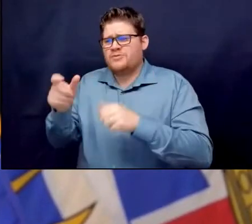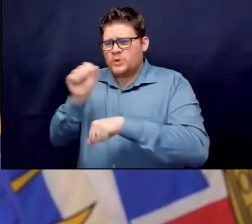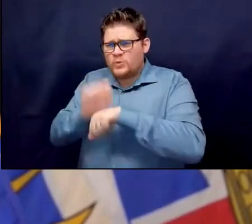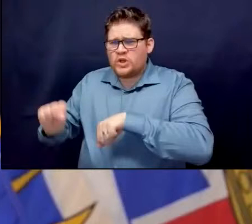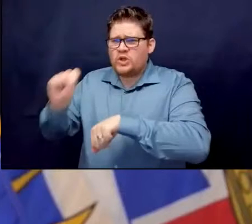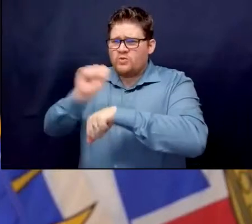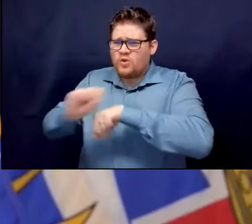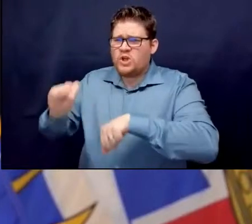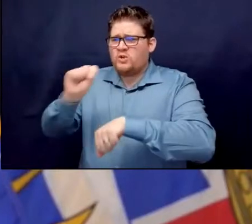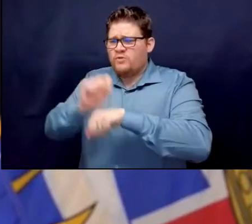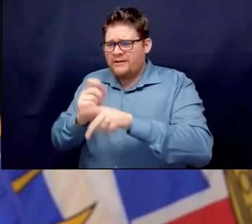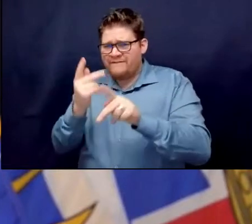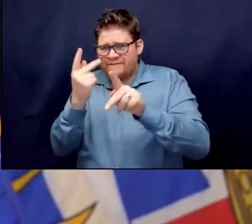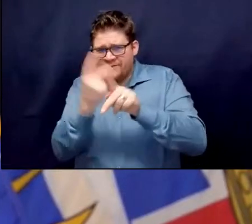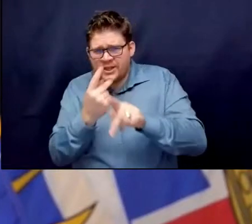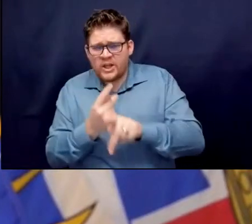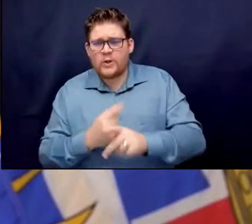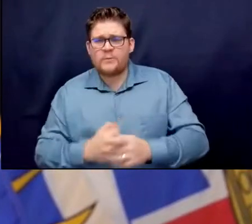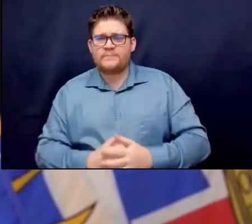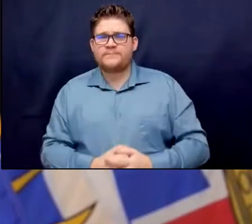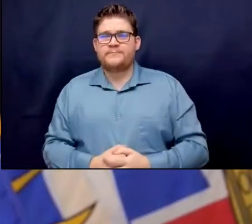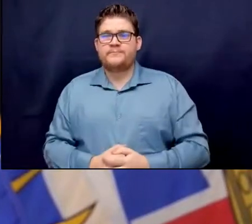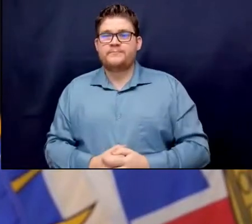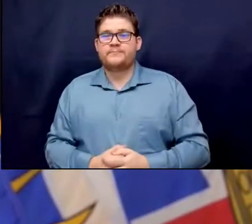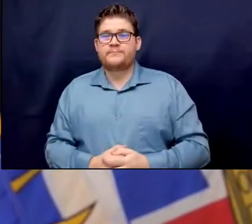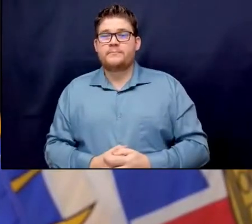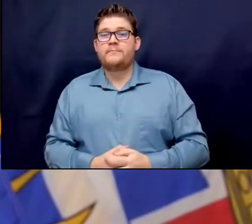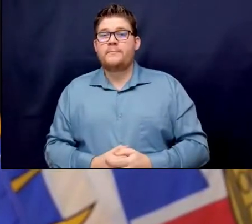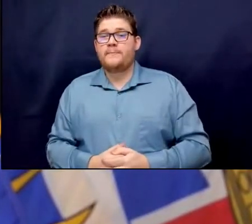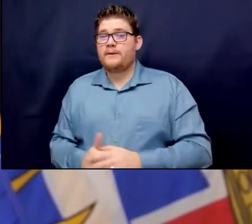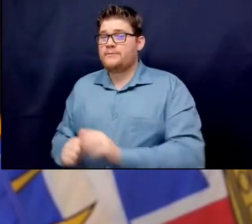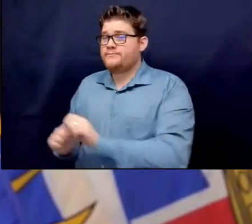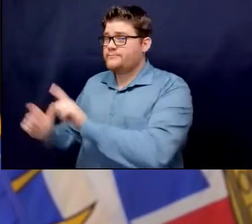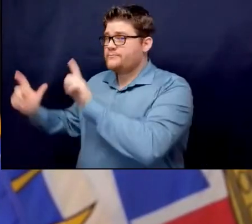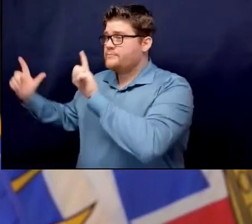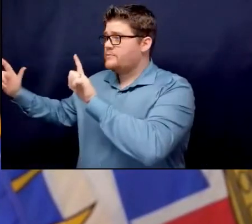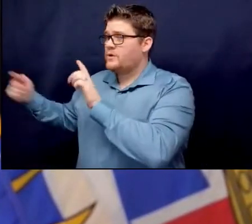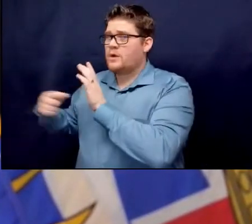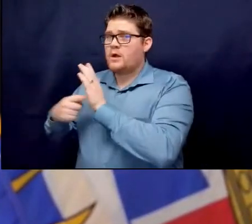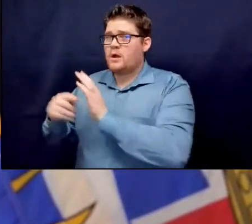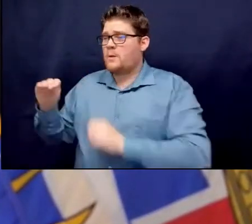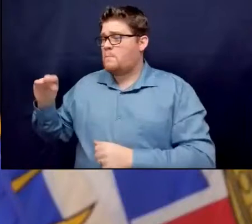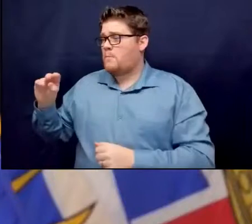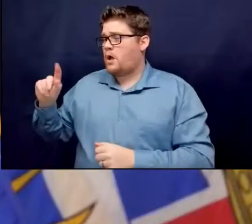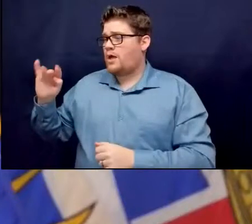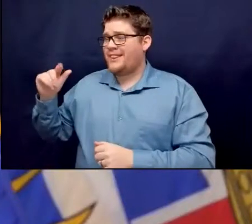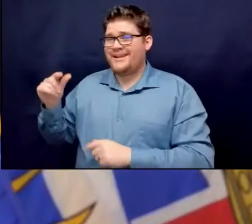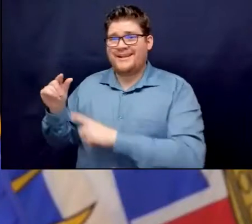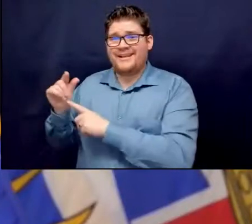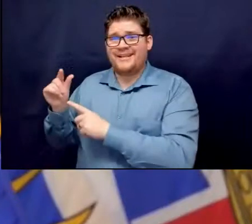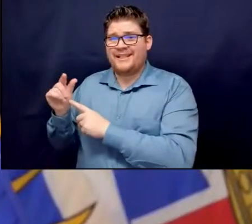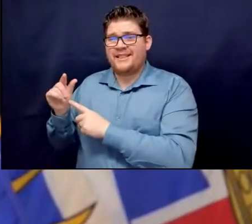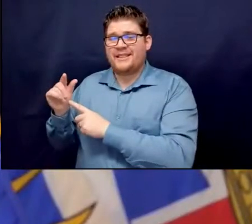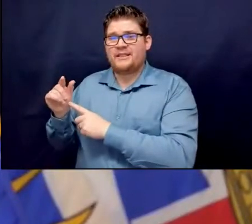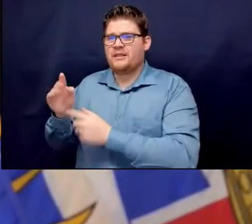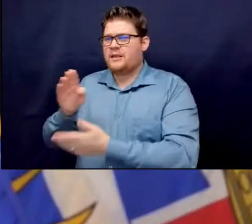accurate, they're never a prediction. What they are is a set of scenarios that we can get a good sense of what might happen.